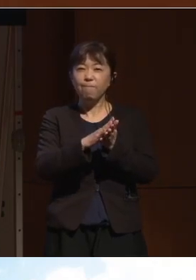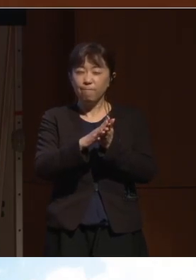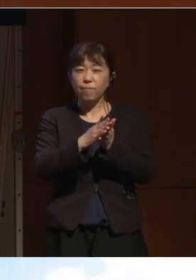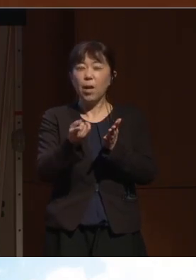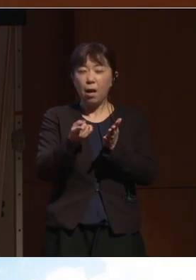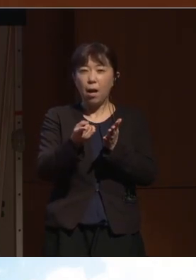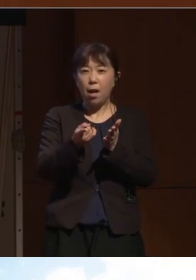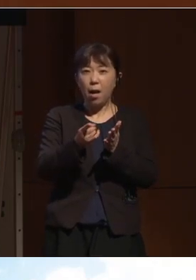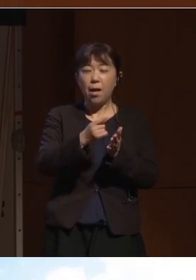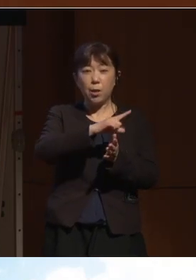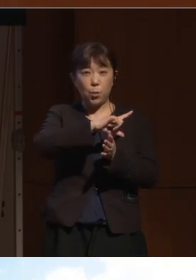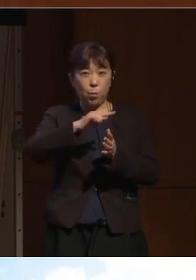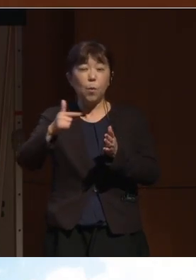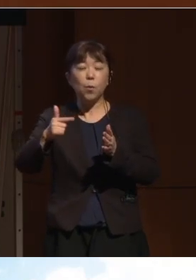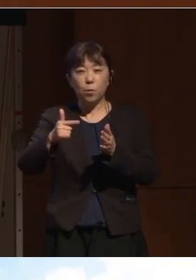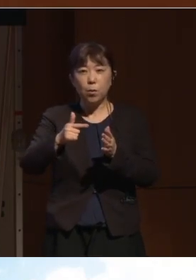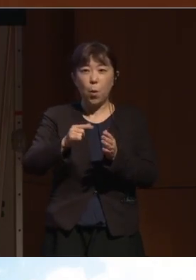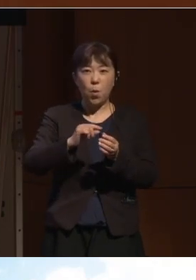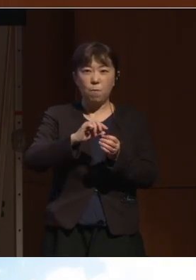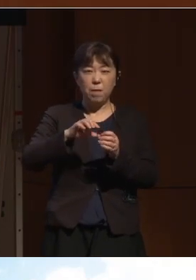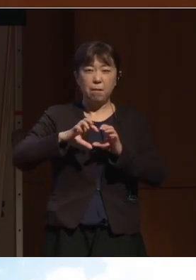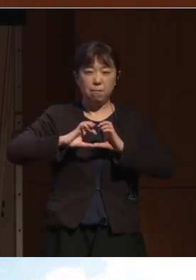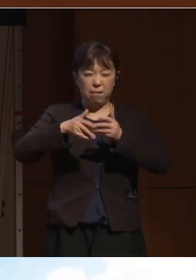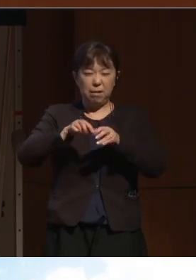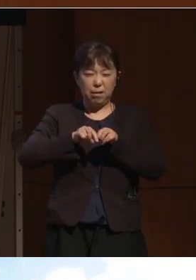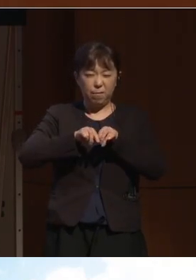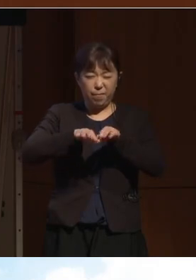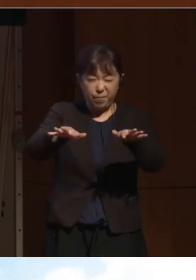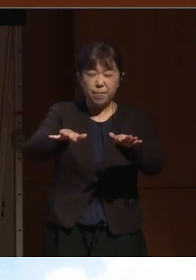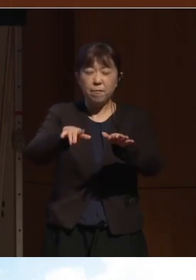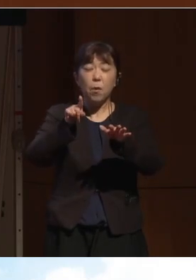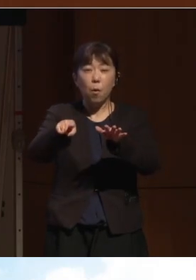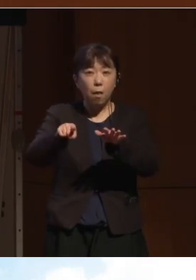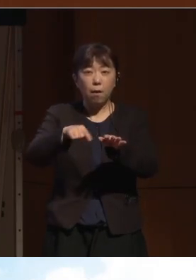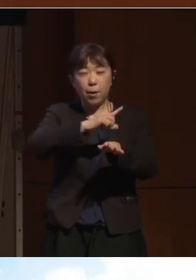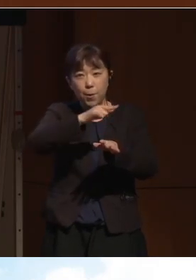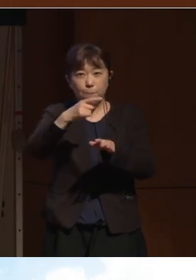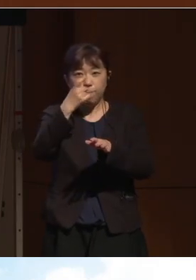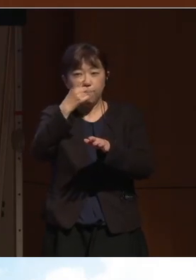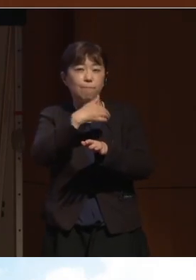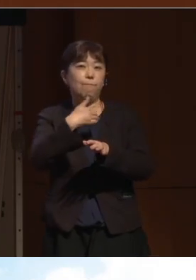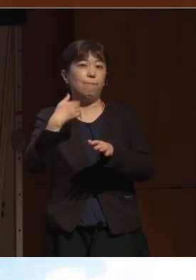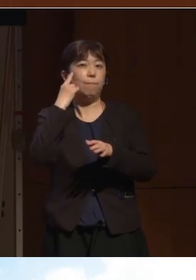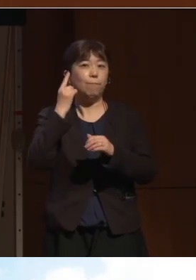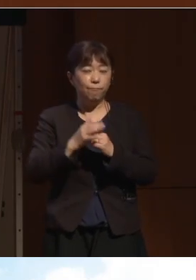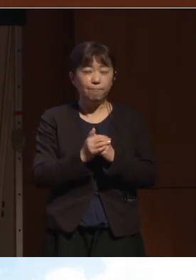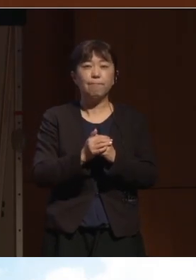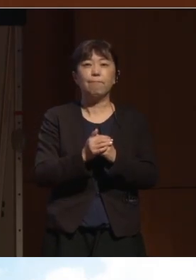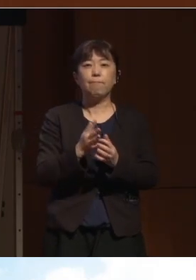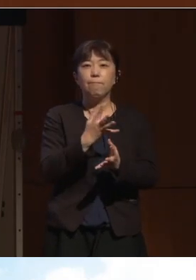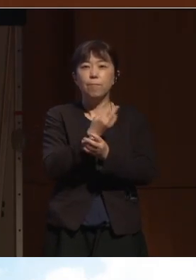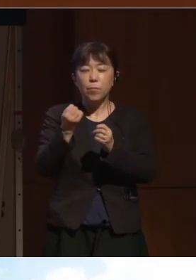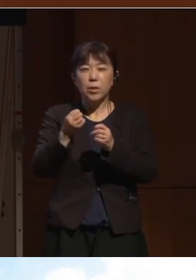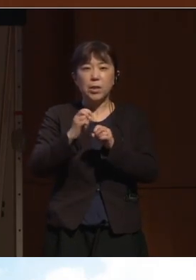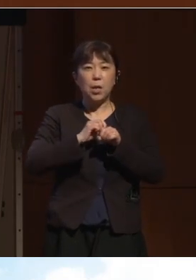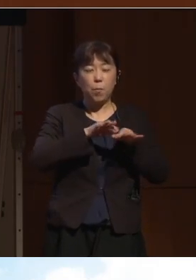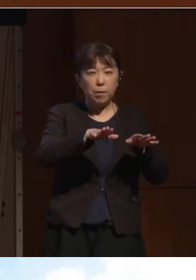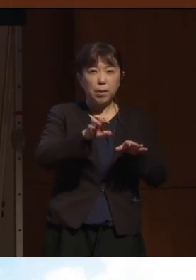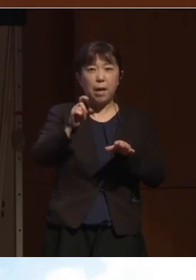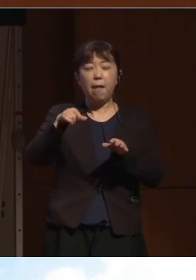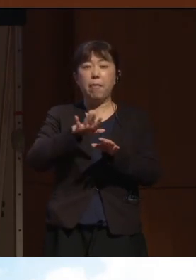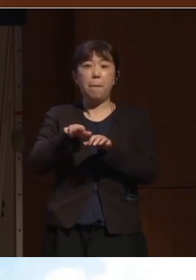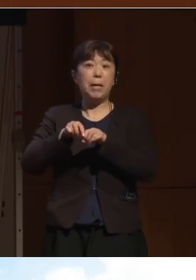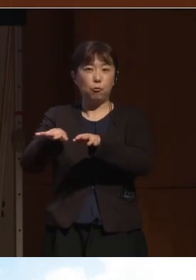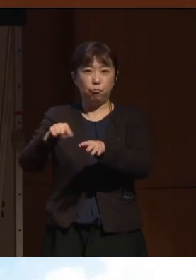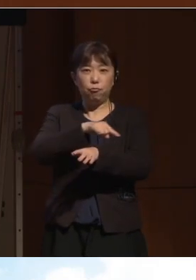least 1850 and probably for all time, always provided the exit strategy from major pandemics and epidemics. I'm confident it will in the future,